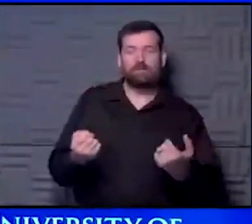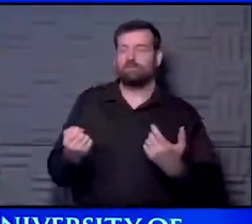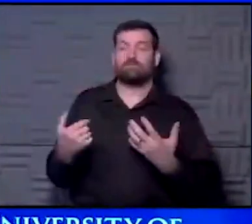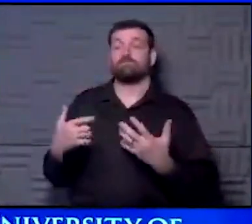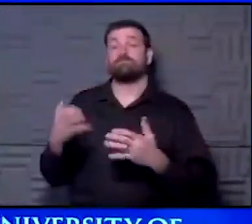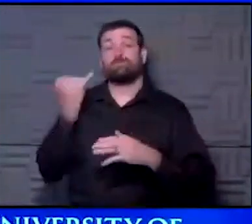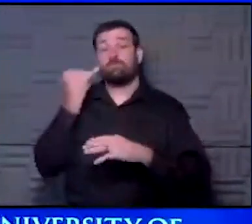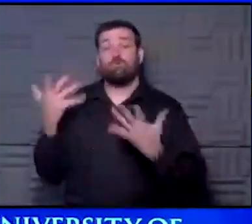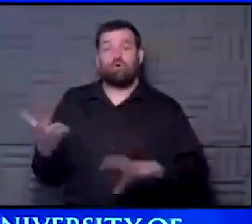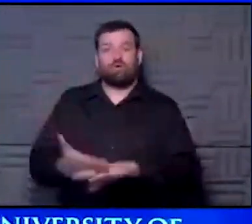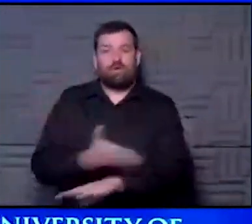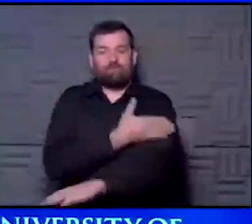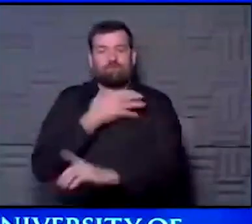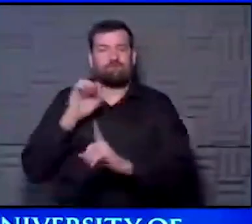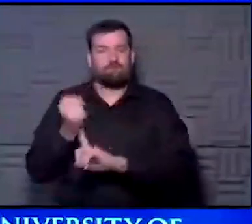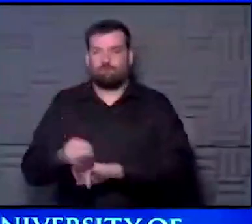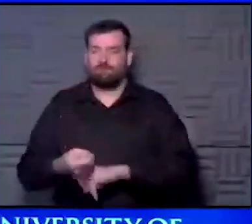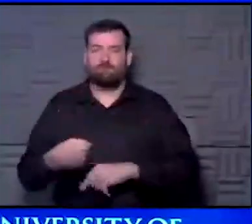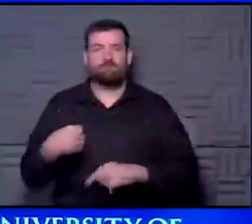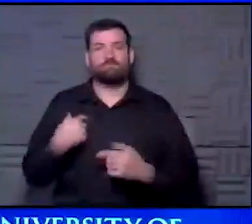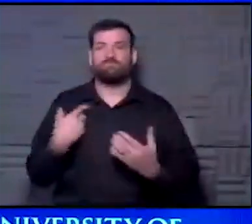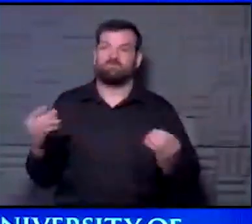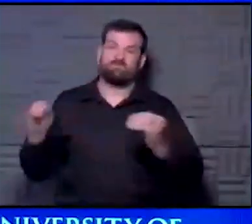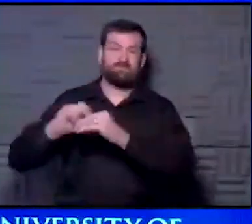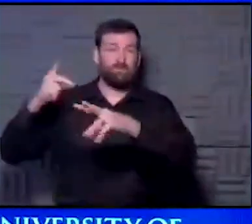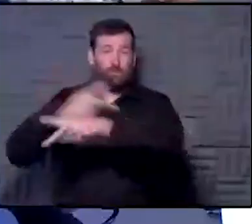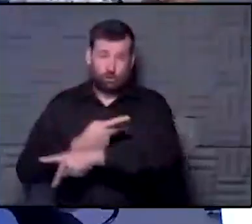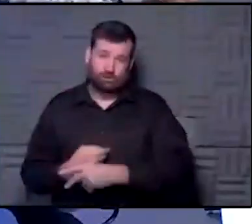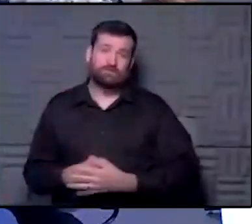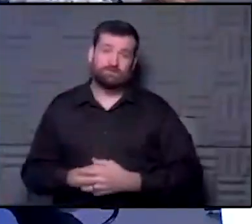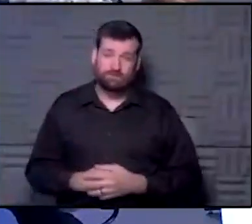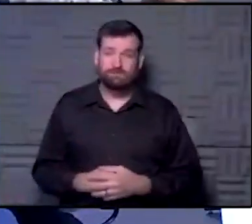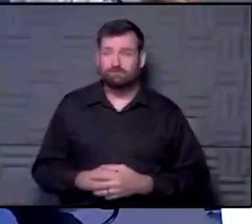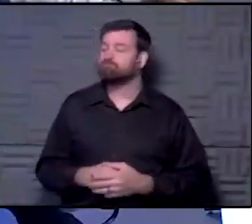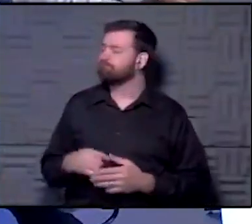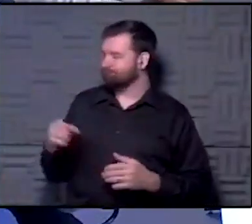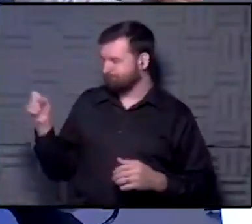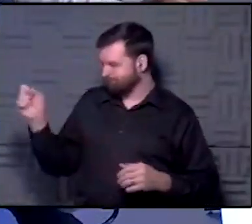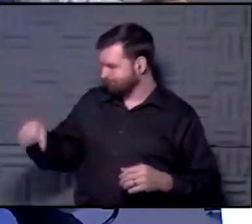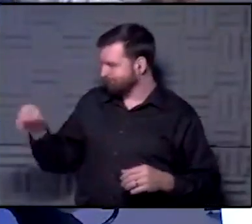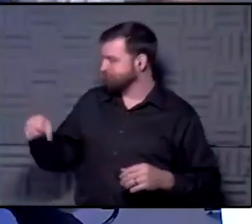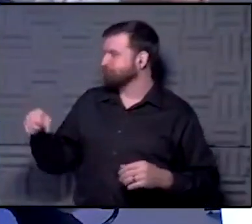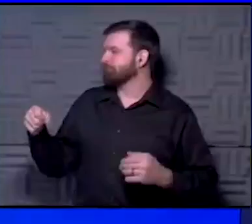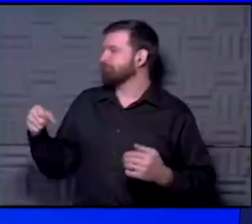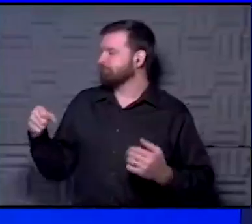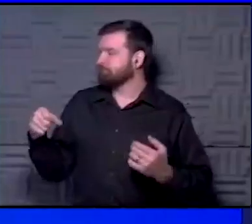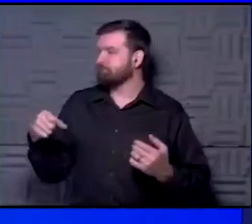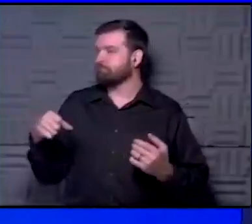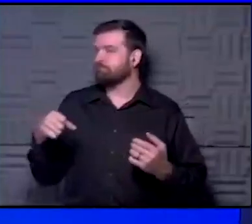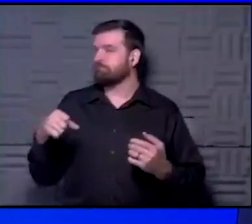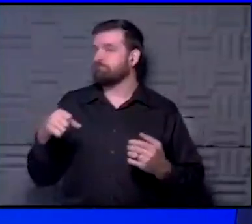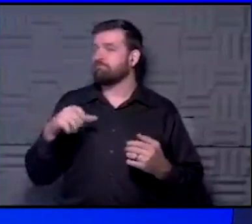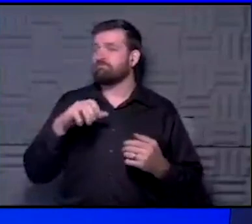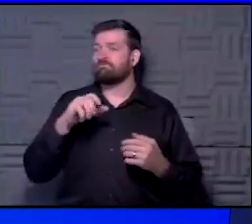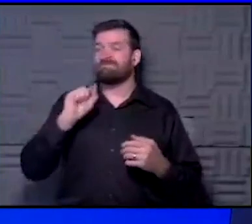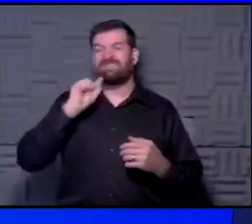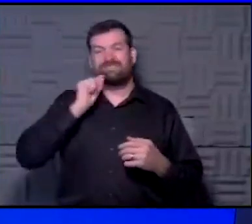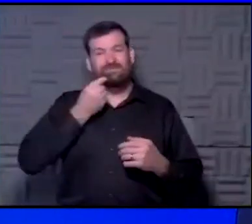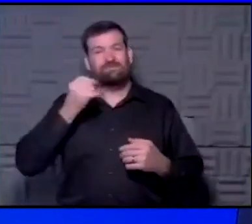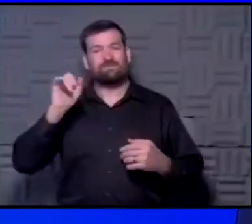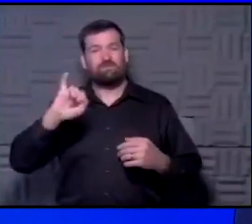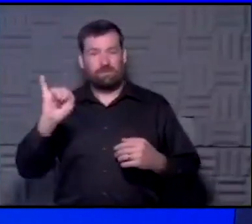conditions, your things go a lot worse than if you don't Mm-hmm. have pre-existing conditions. So Yeah, I don't think as far as acute infection